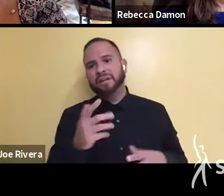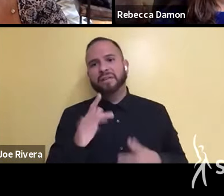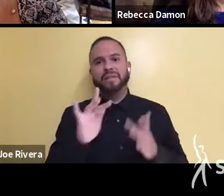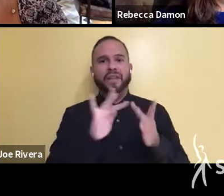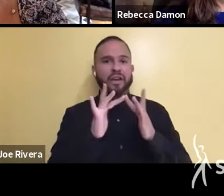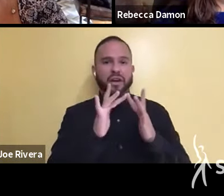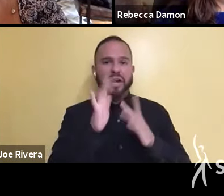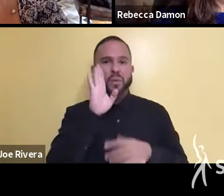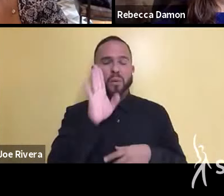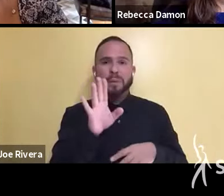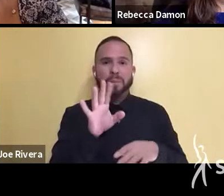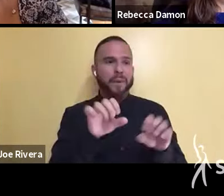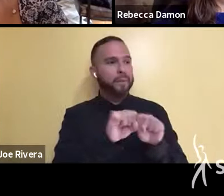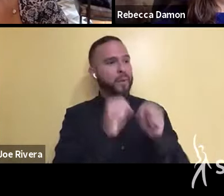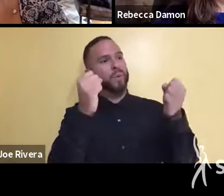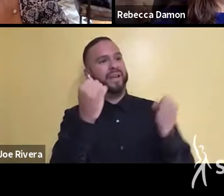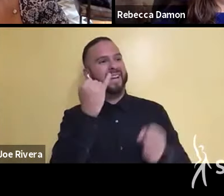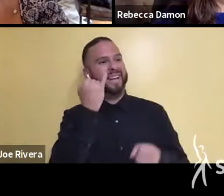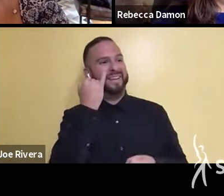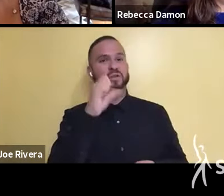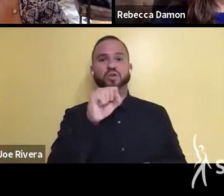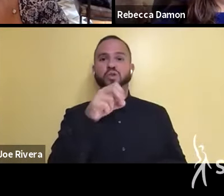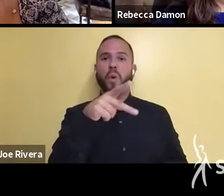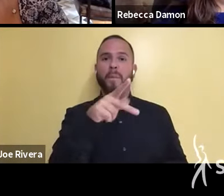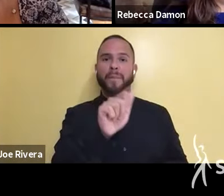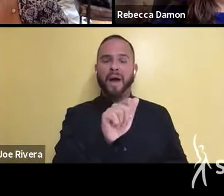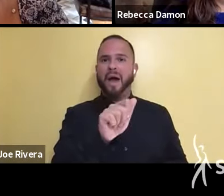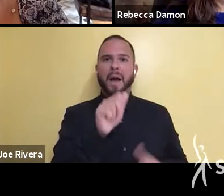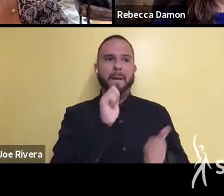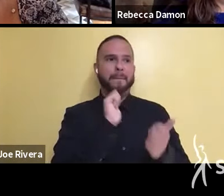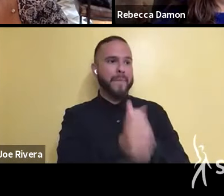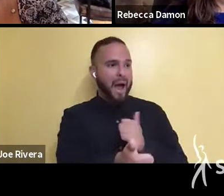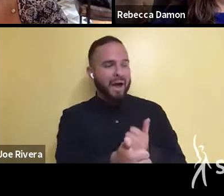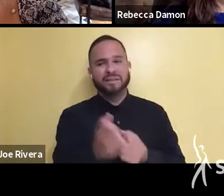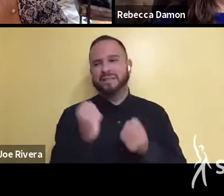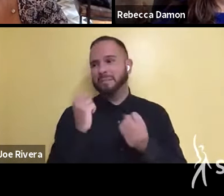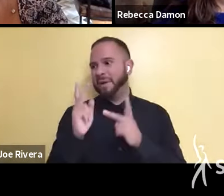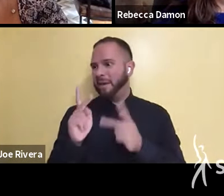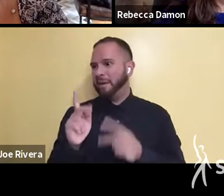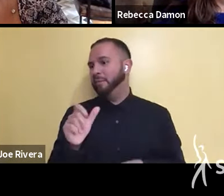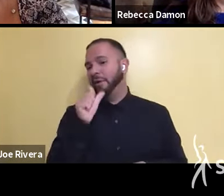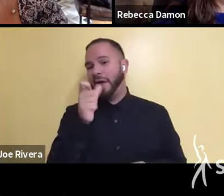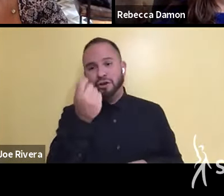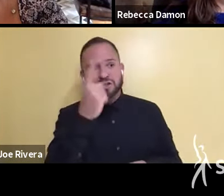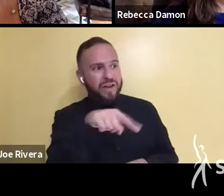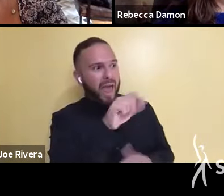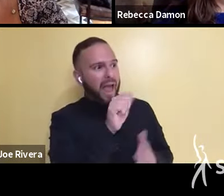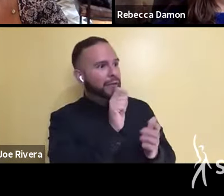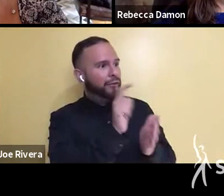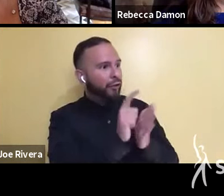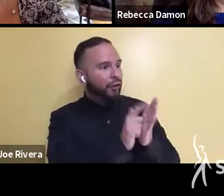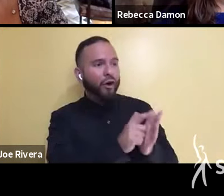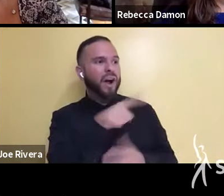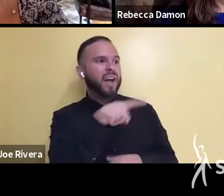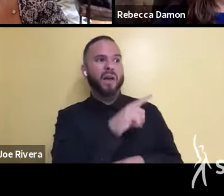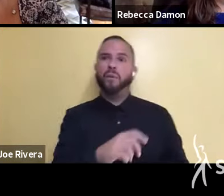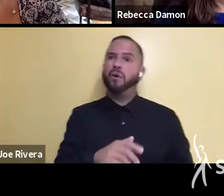SOPA passed. There were those that really didn't understand the law and yet they were against it. A lot of our